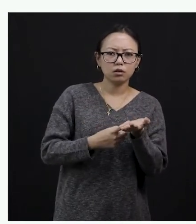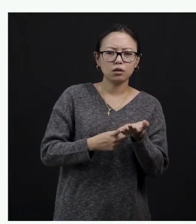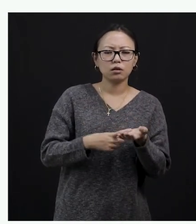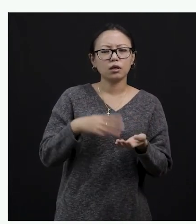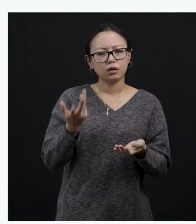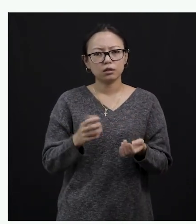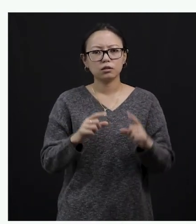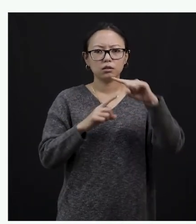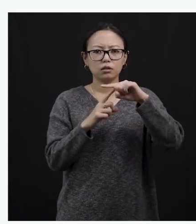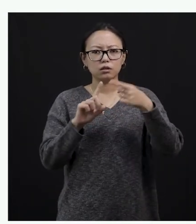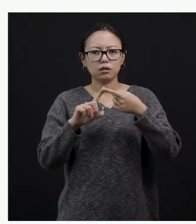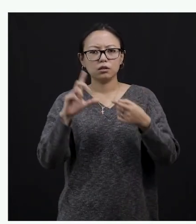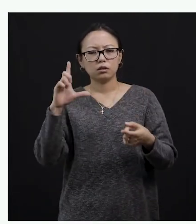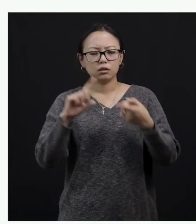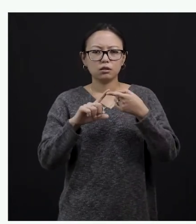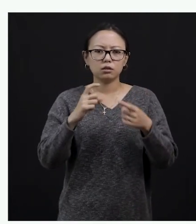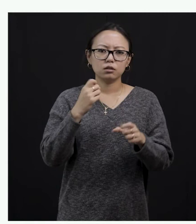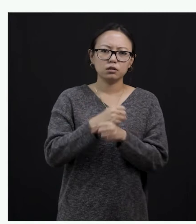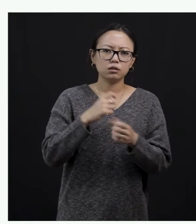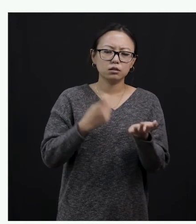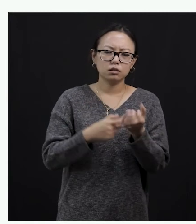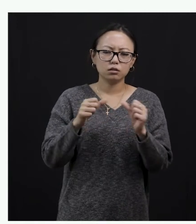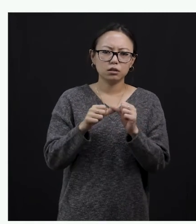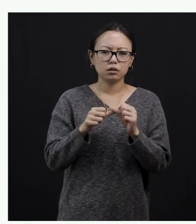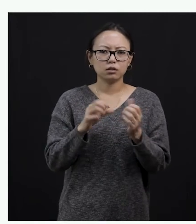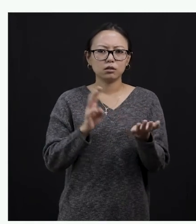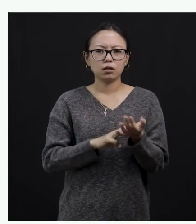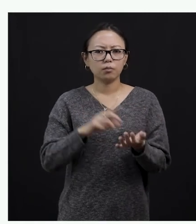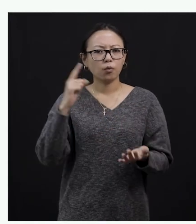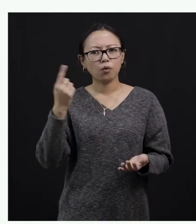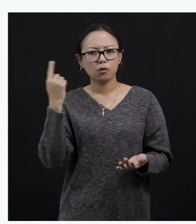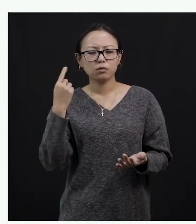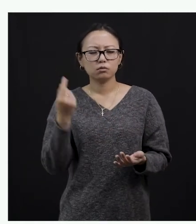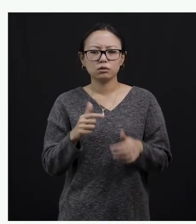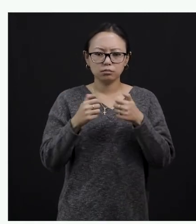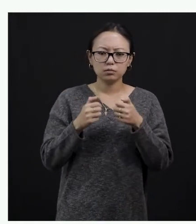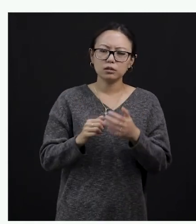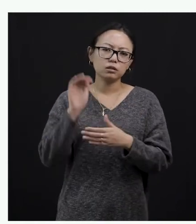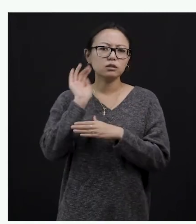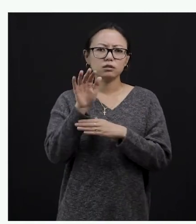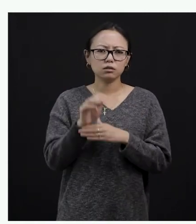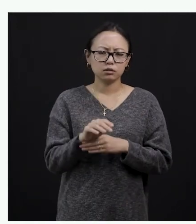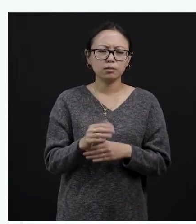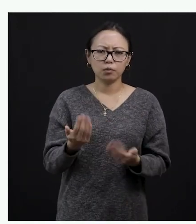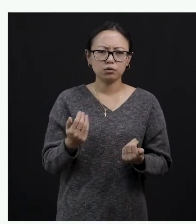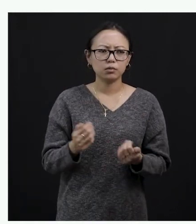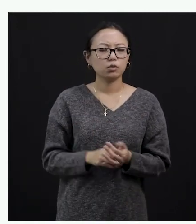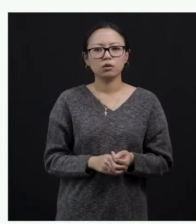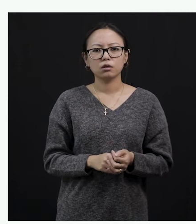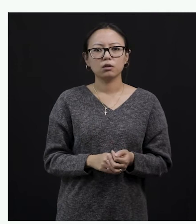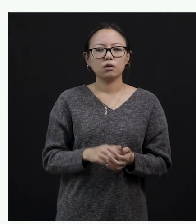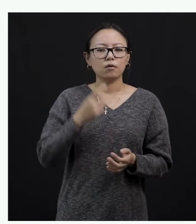Lidong's father replied to her that, "No, there are so many other ways of sending a message. it's not